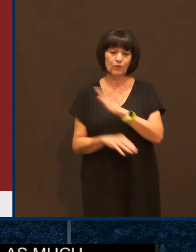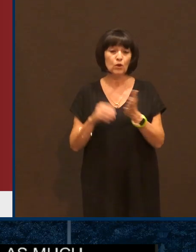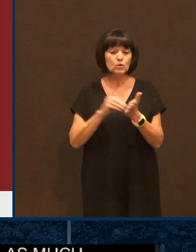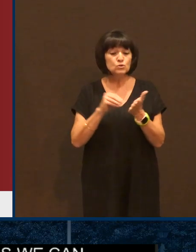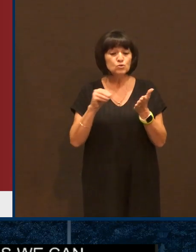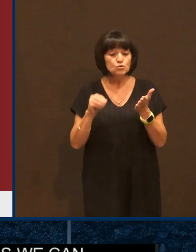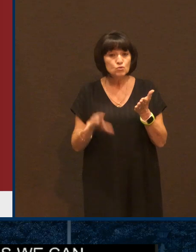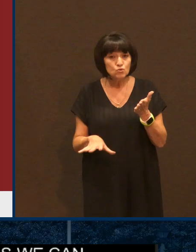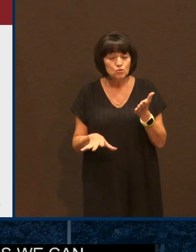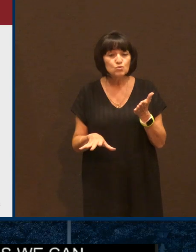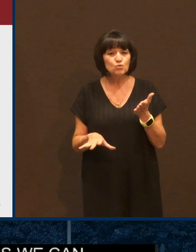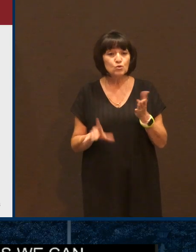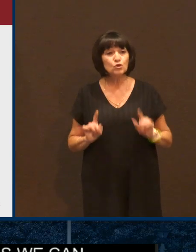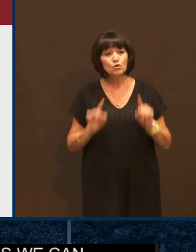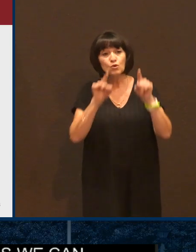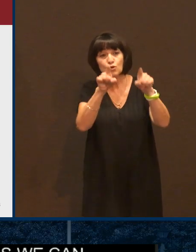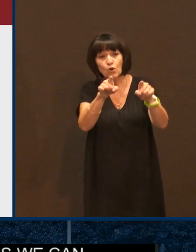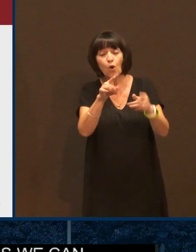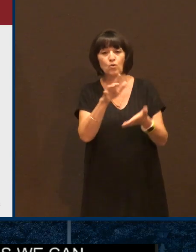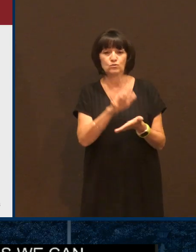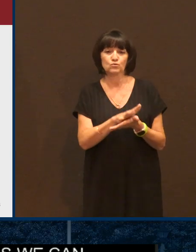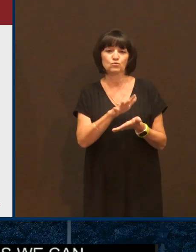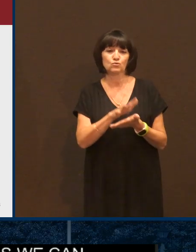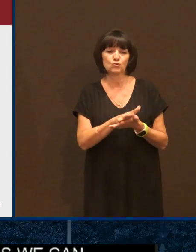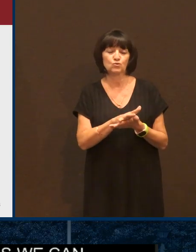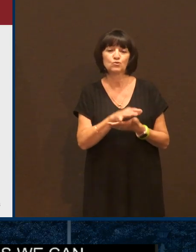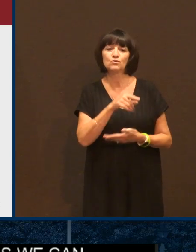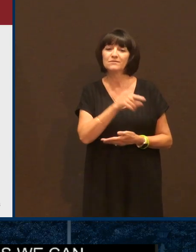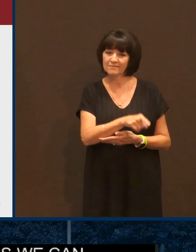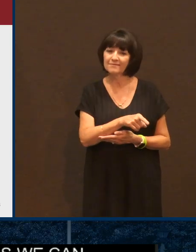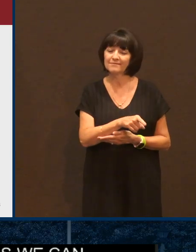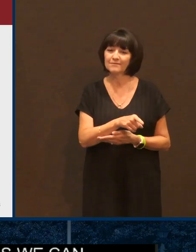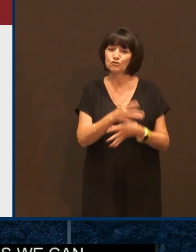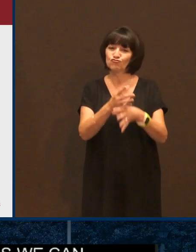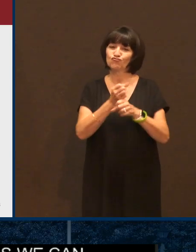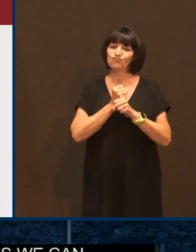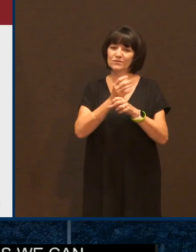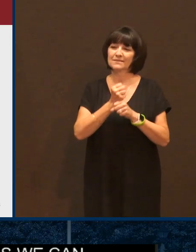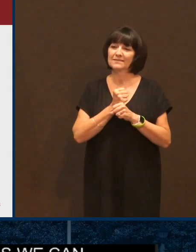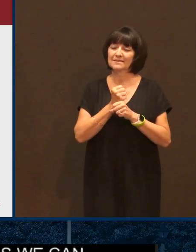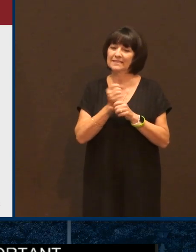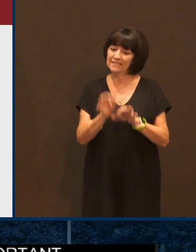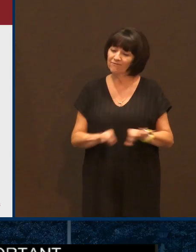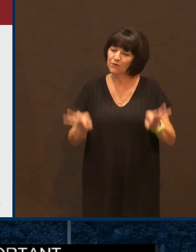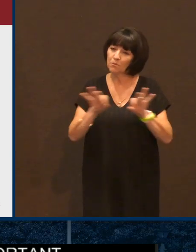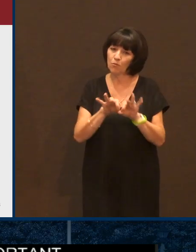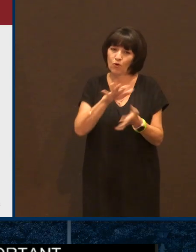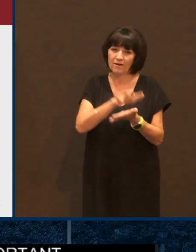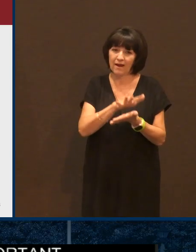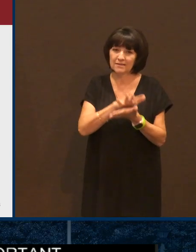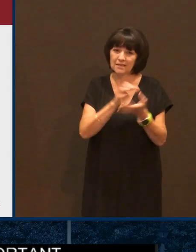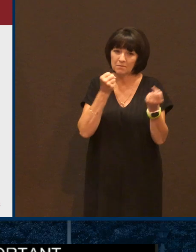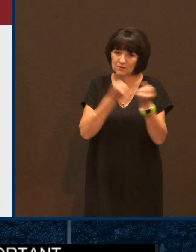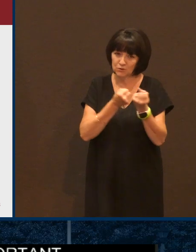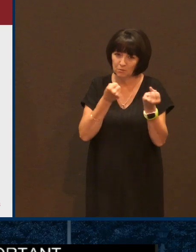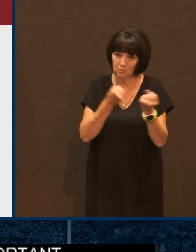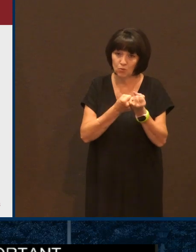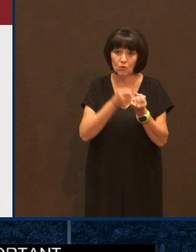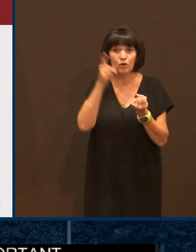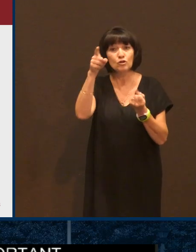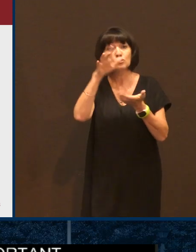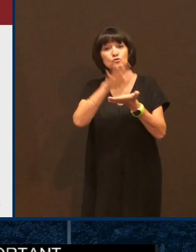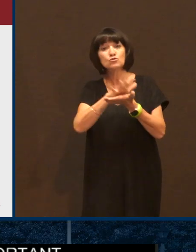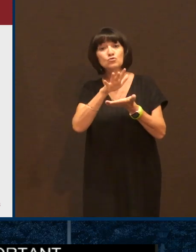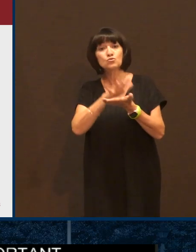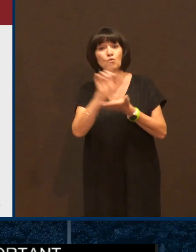school obviously receive important academic support, but schools provide so much more than academics to